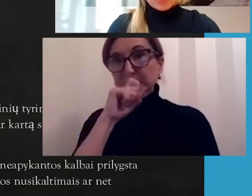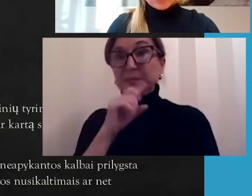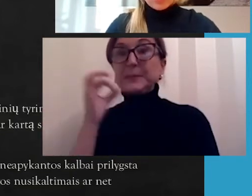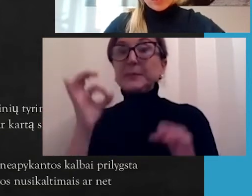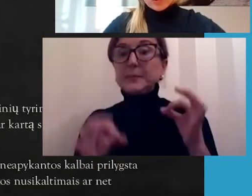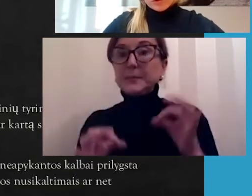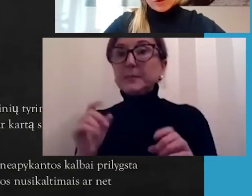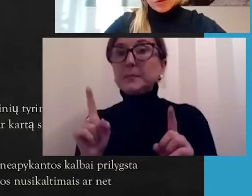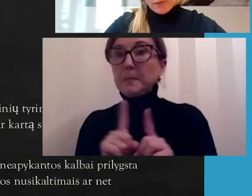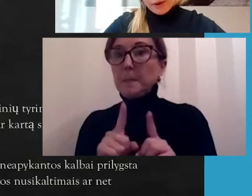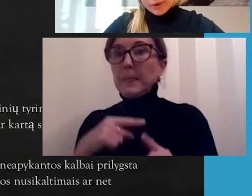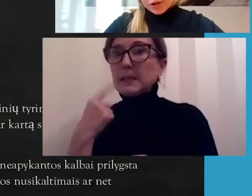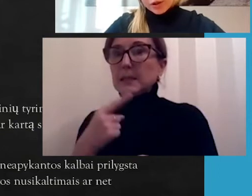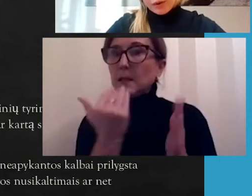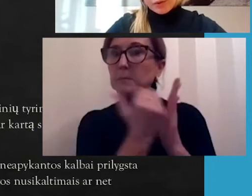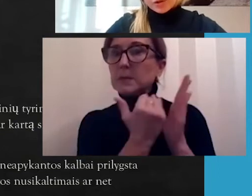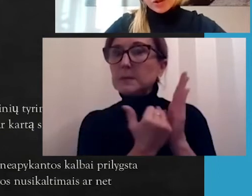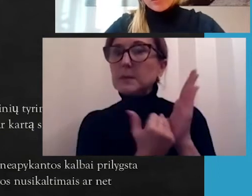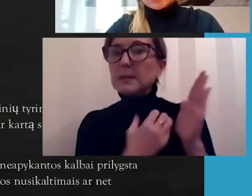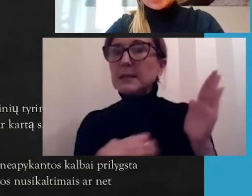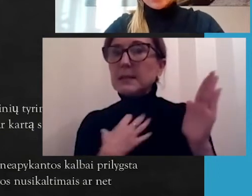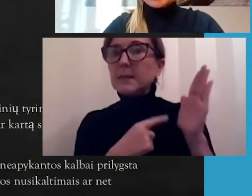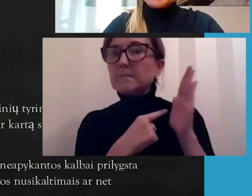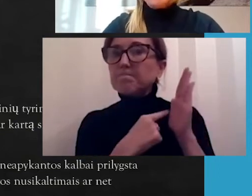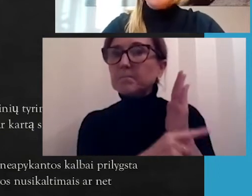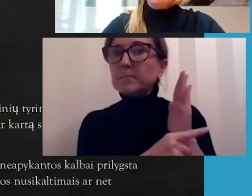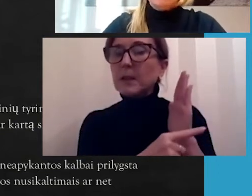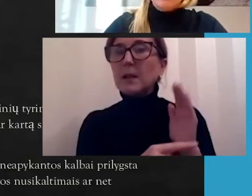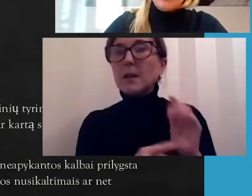is demeaning.